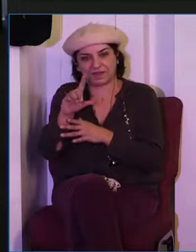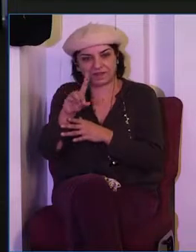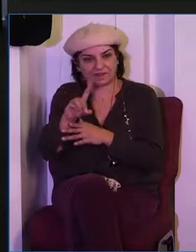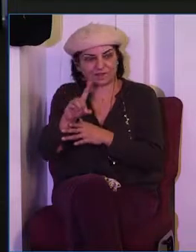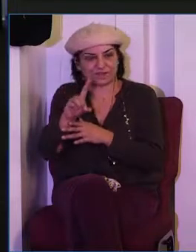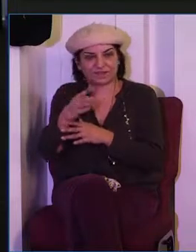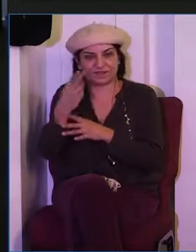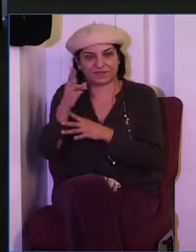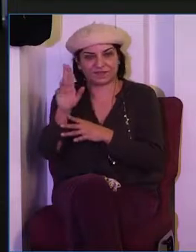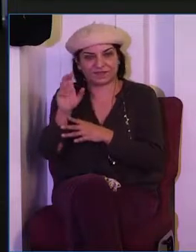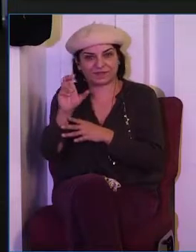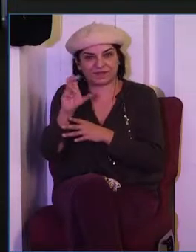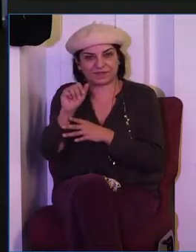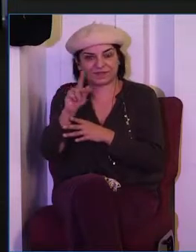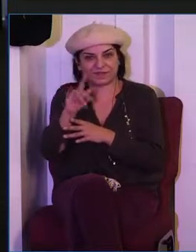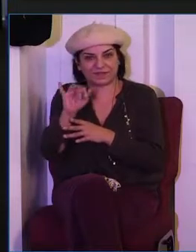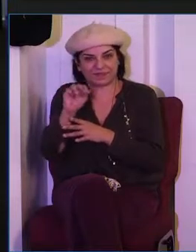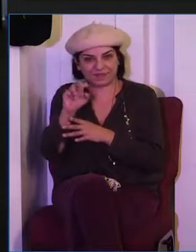in,